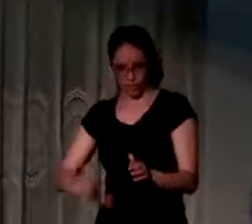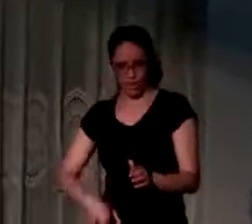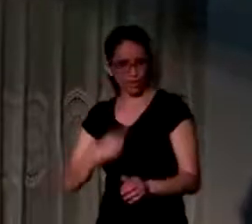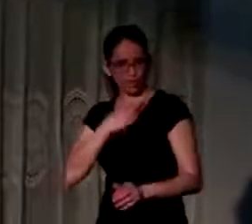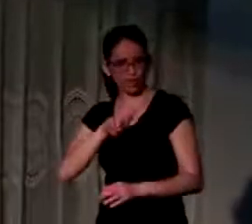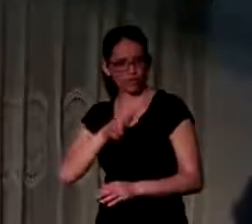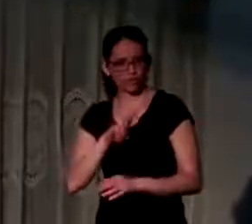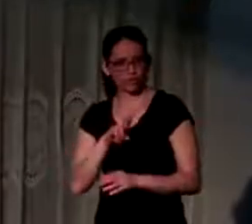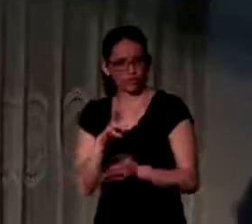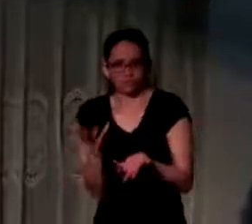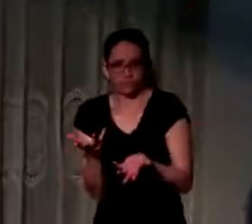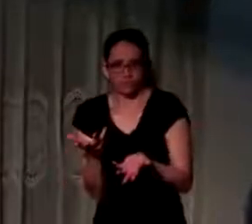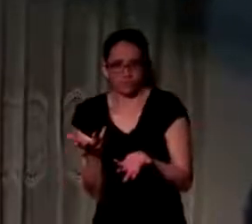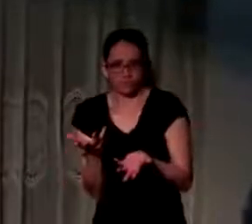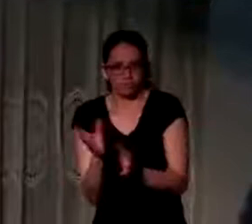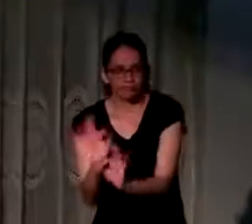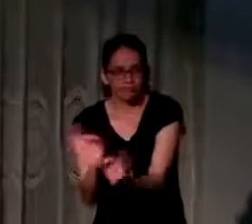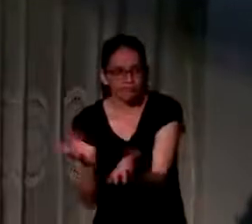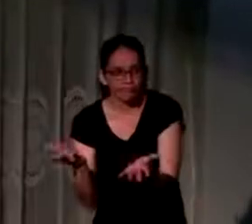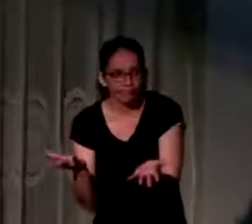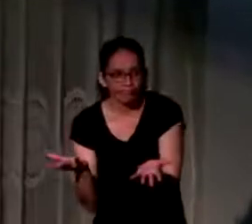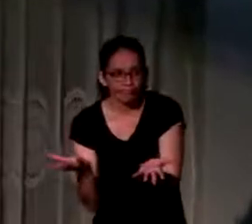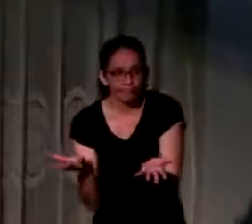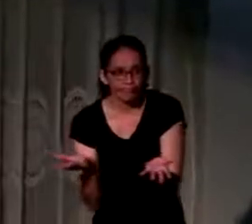It's a salvation.